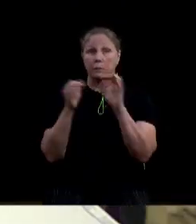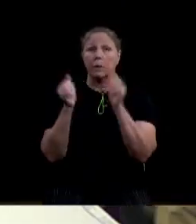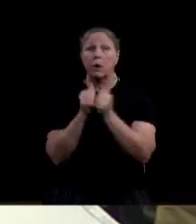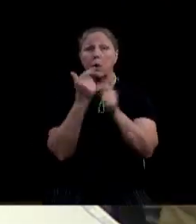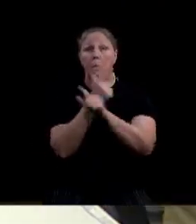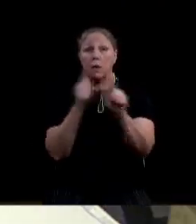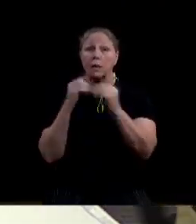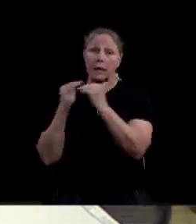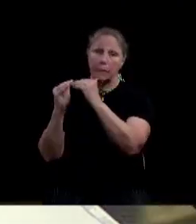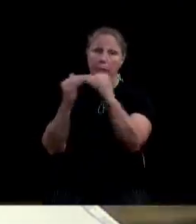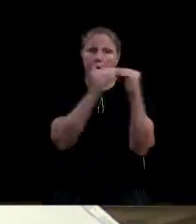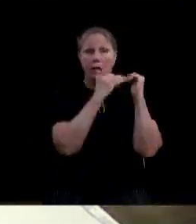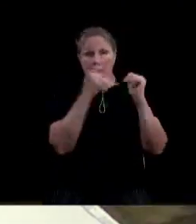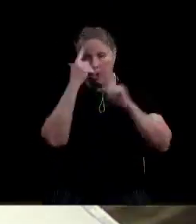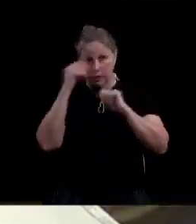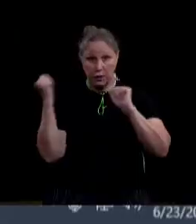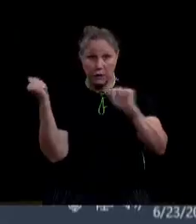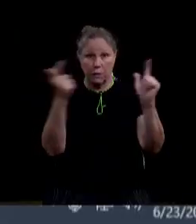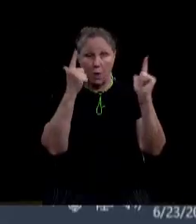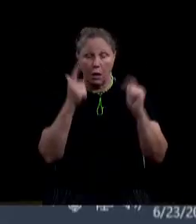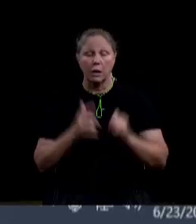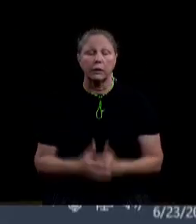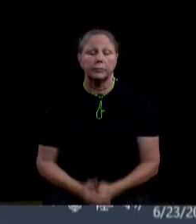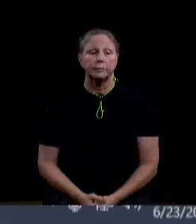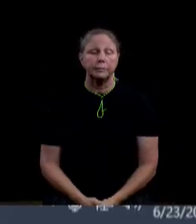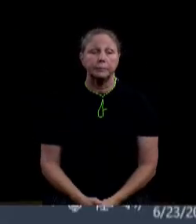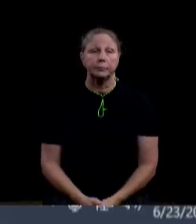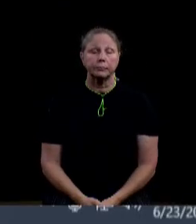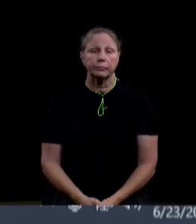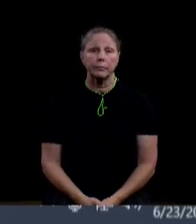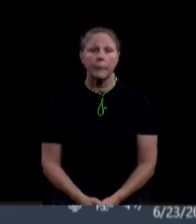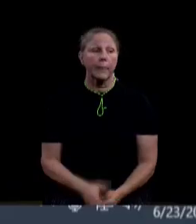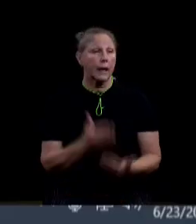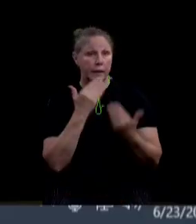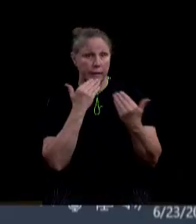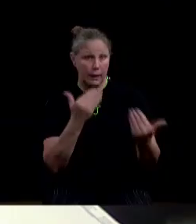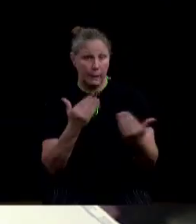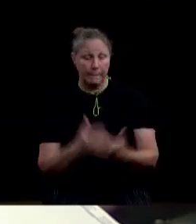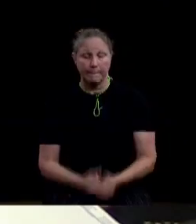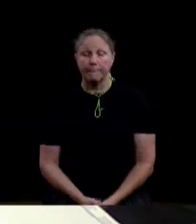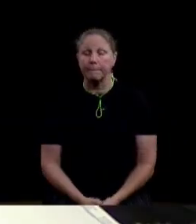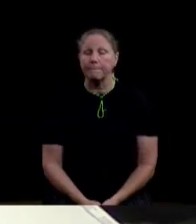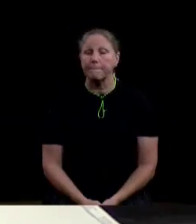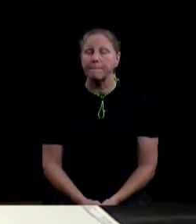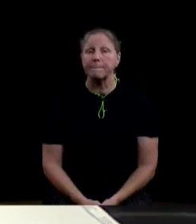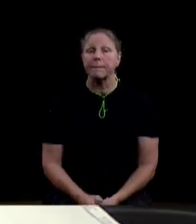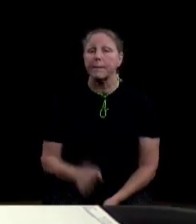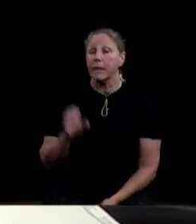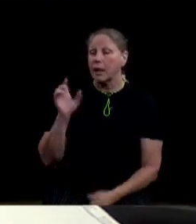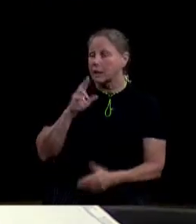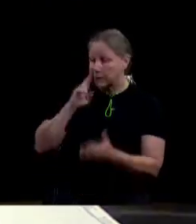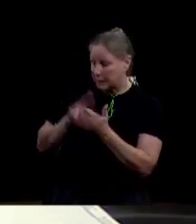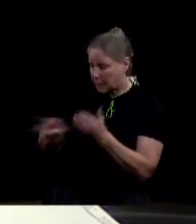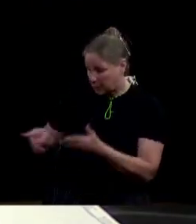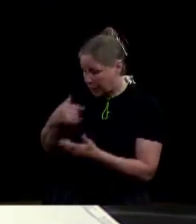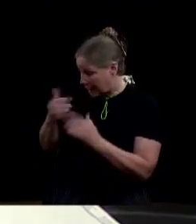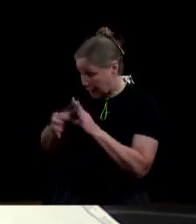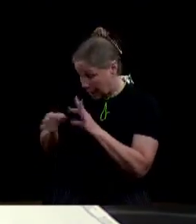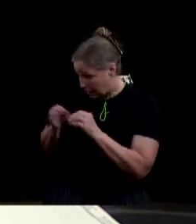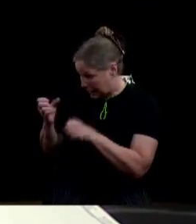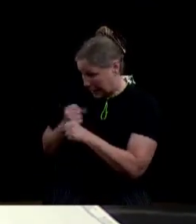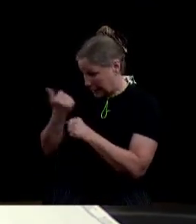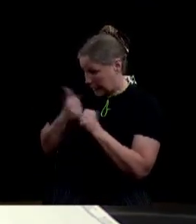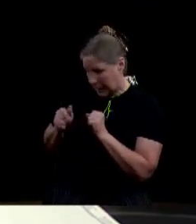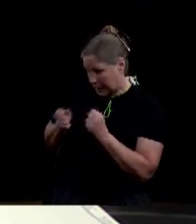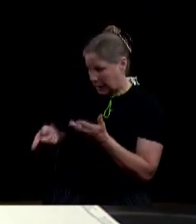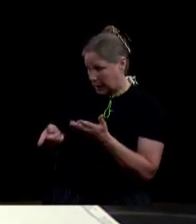all. Thank you. Esmeralda, have we received any public comments on the agenda item? Yes, Mayor and Council, we did